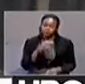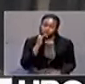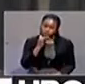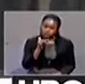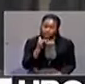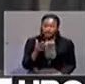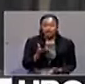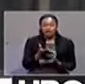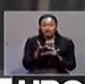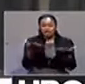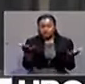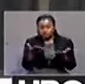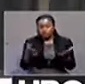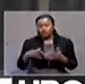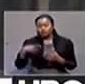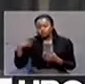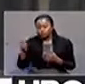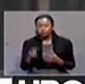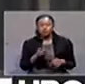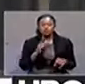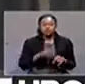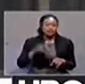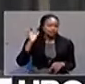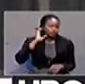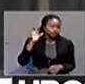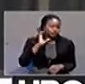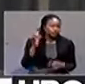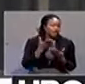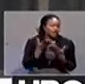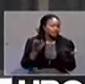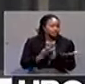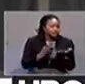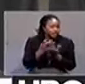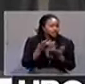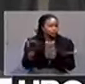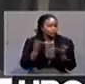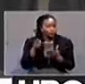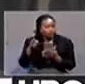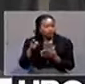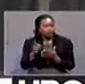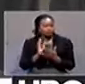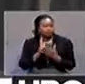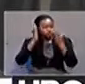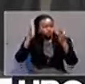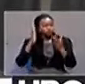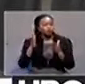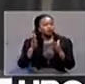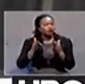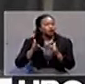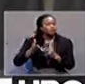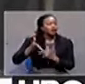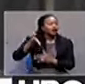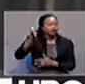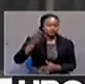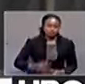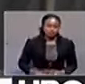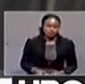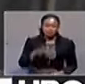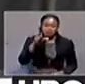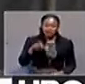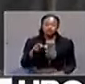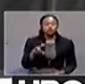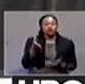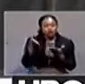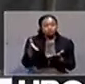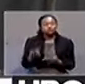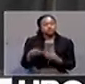go, wherever you hear any journey where Dr. Cyprian Kizitoranga passed, somebody will be there to give